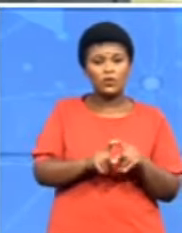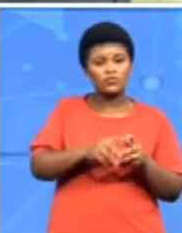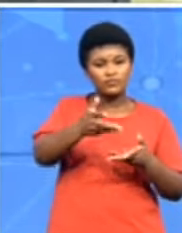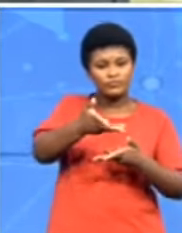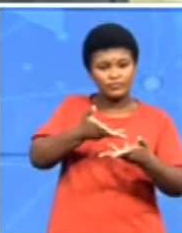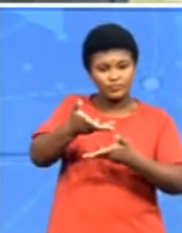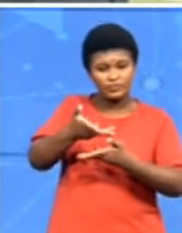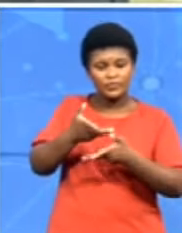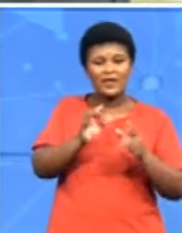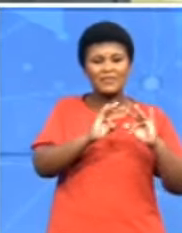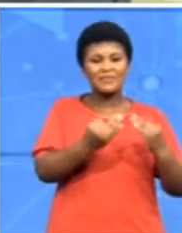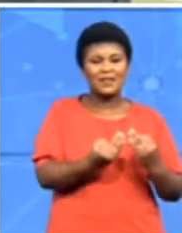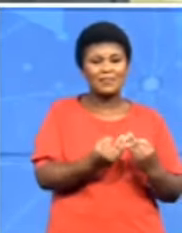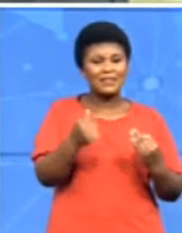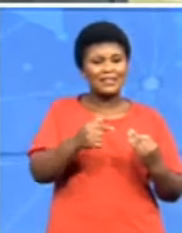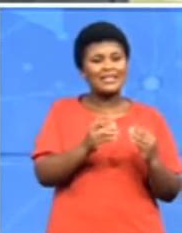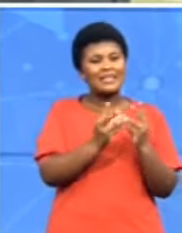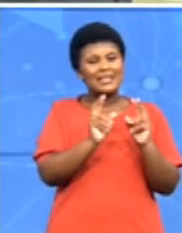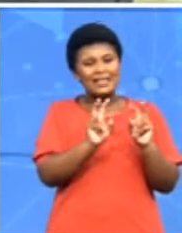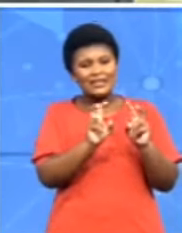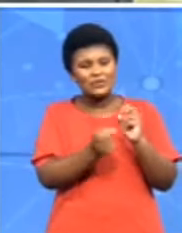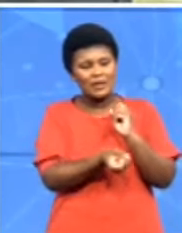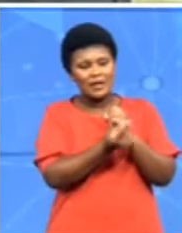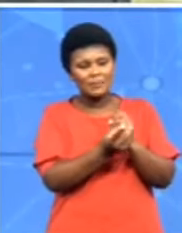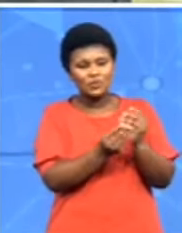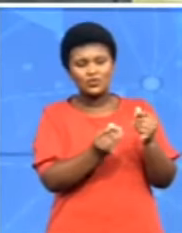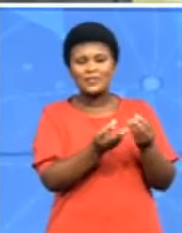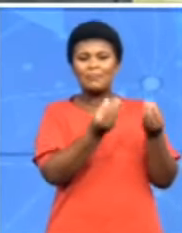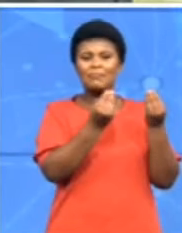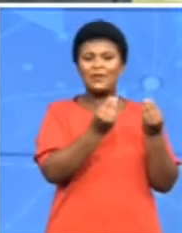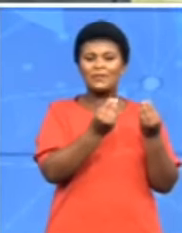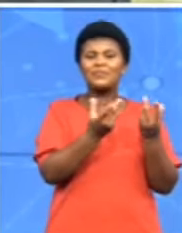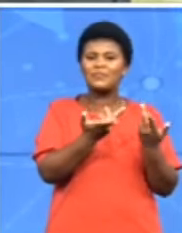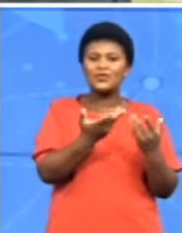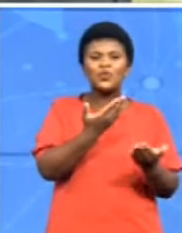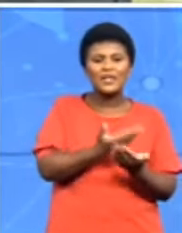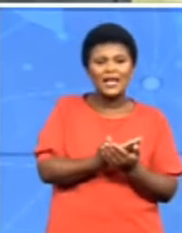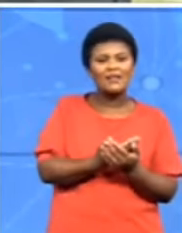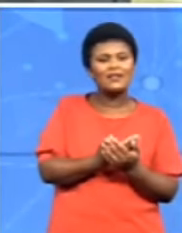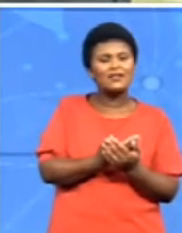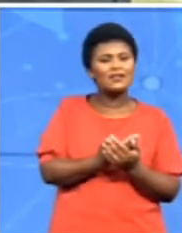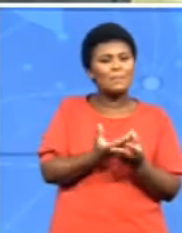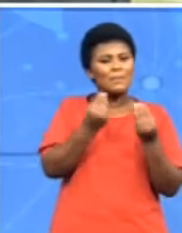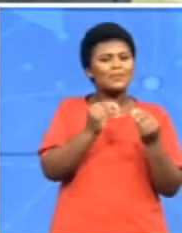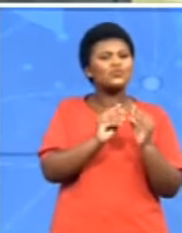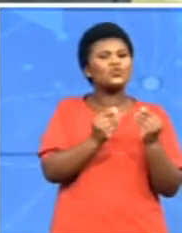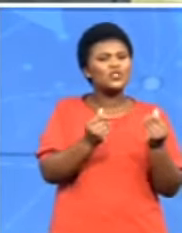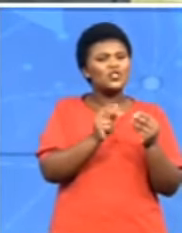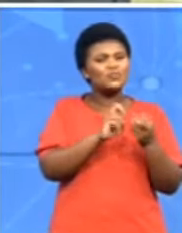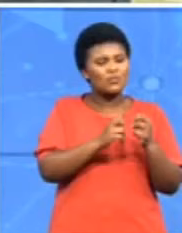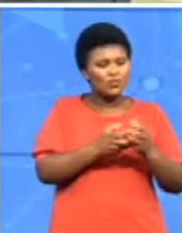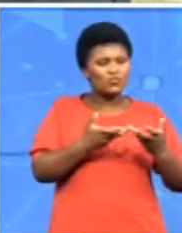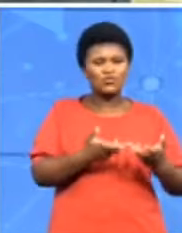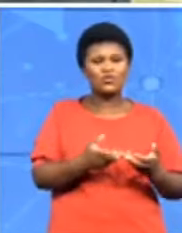find solution. We can always find panacea to the problems like these. I don't think this